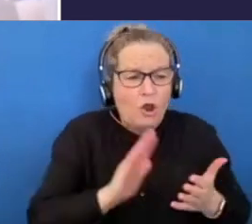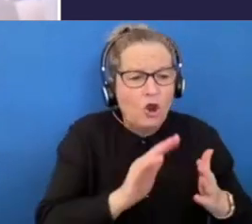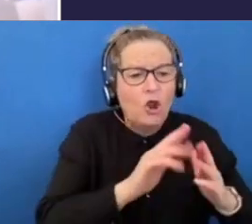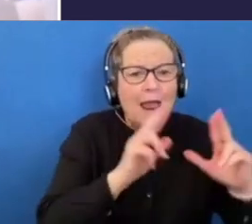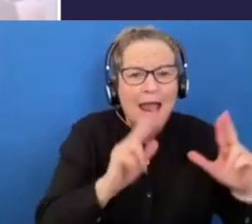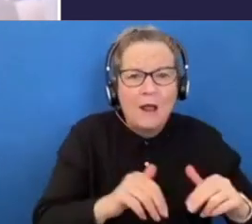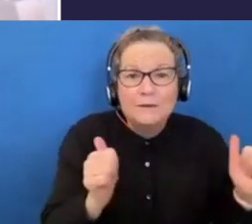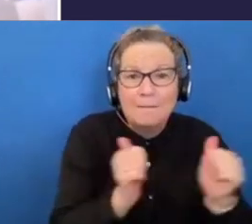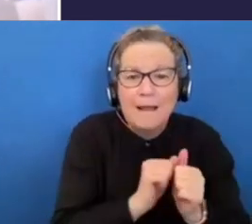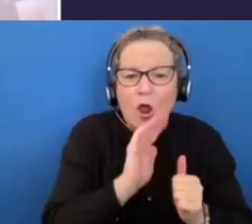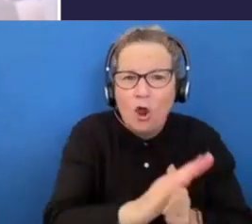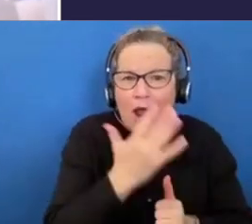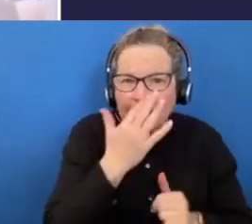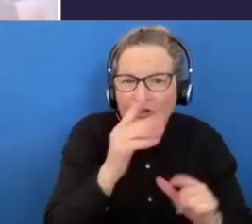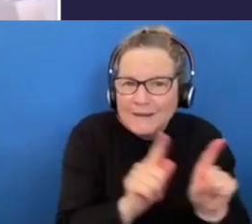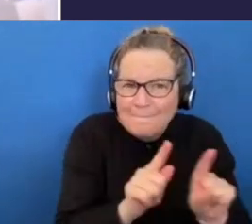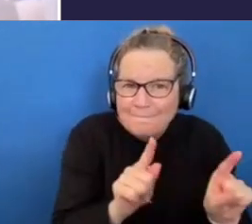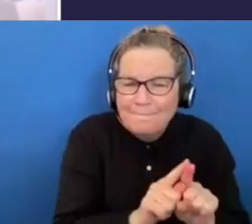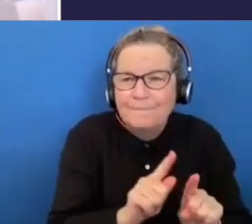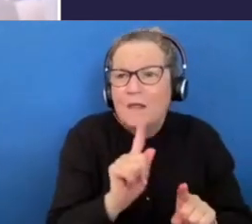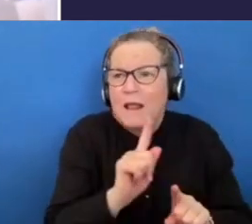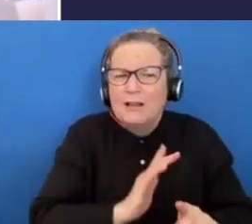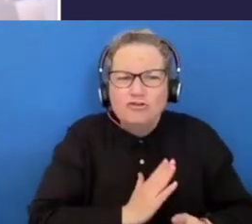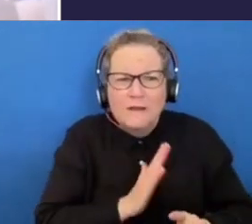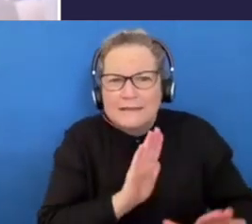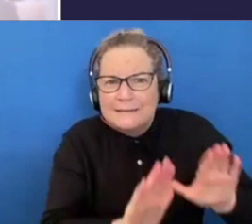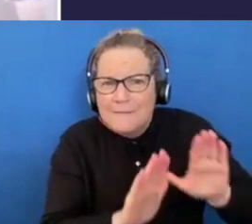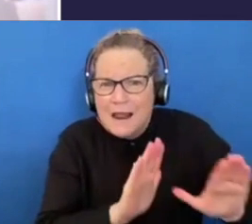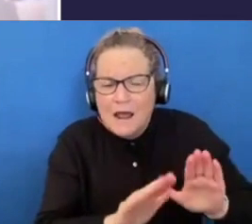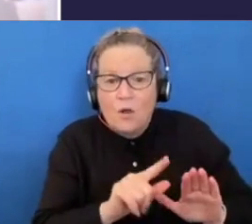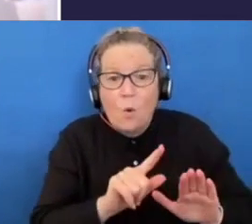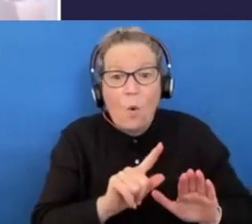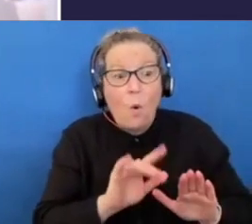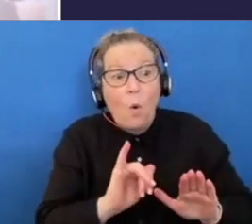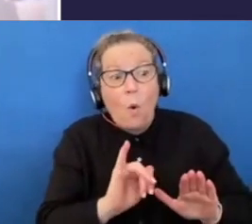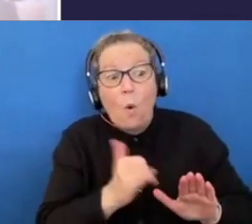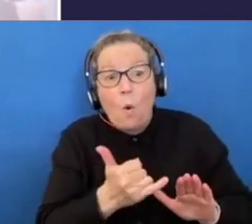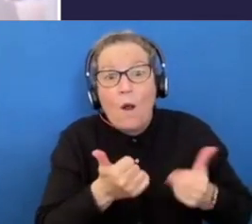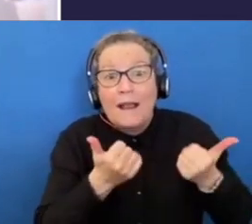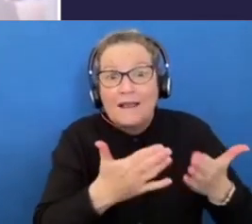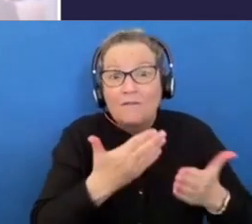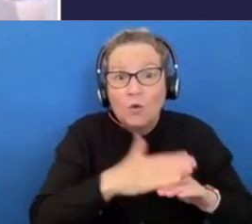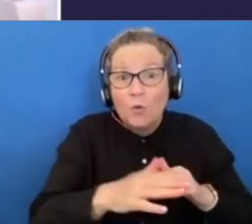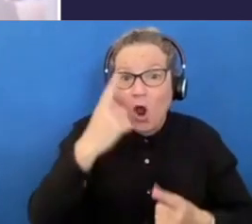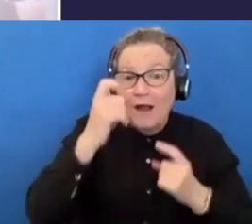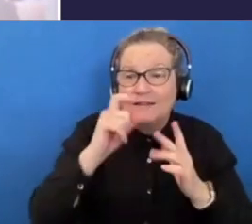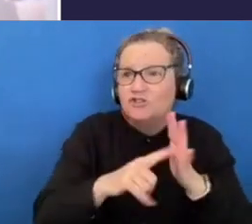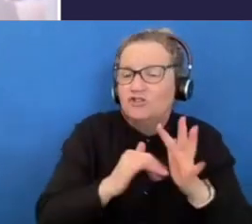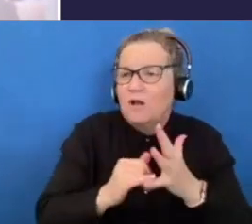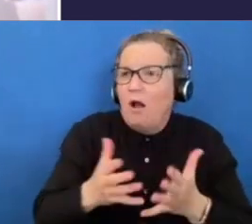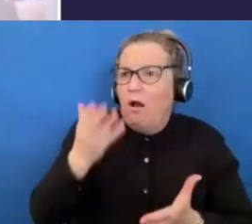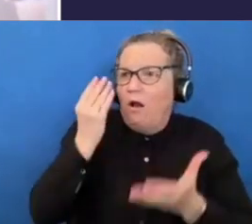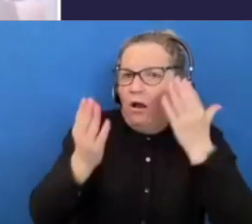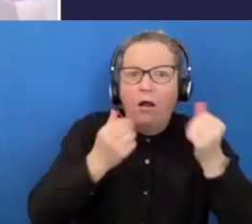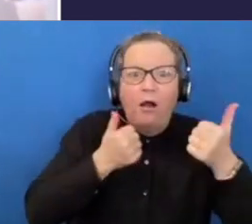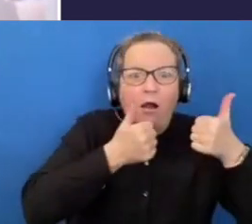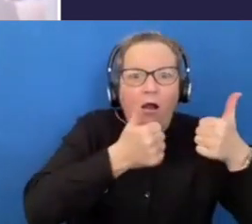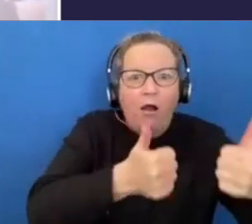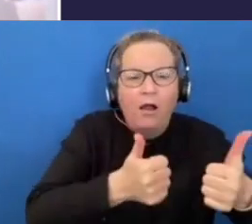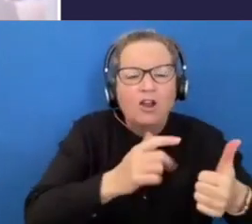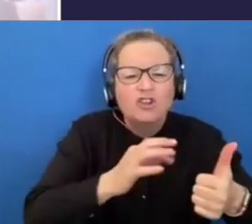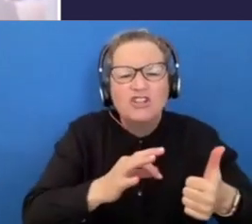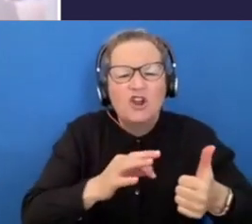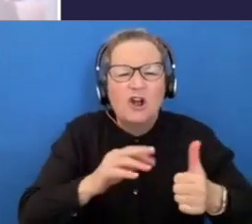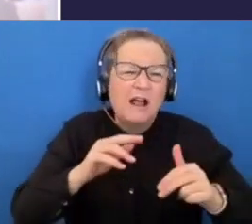her interests, or introducing her to new ideas is so fantastic, because she's not infantilised. She's living a